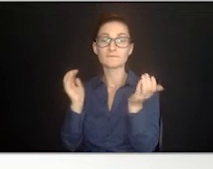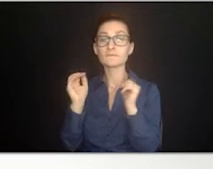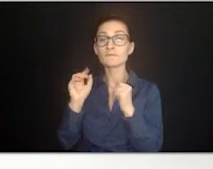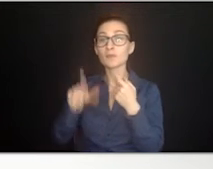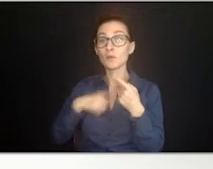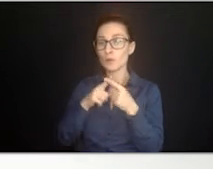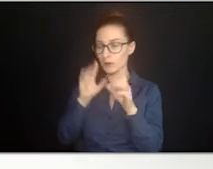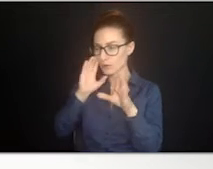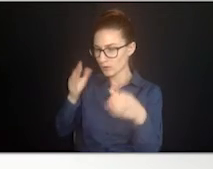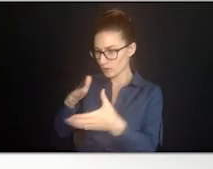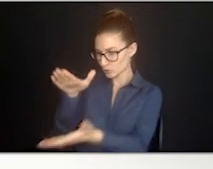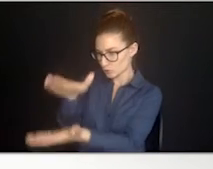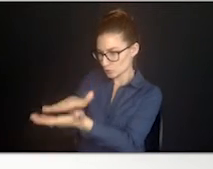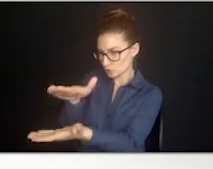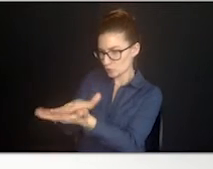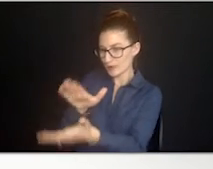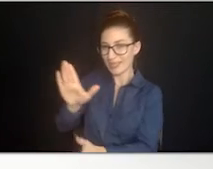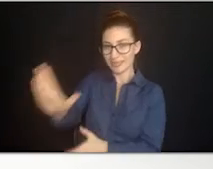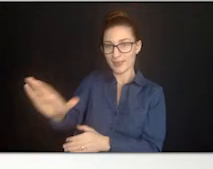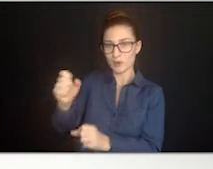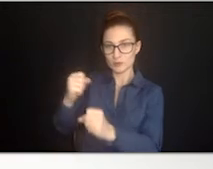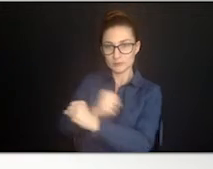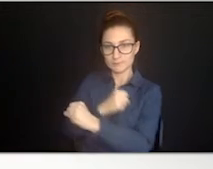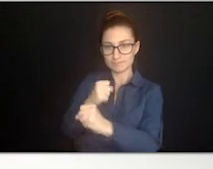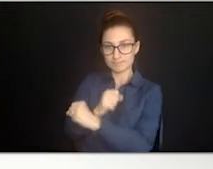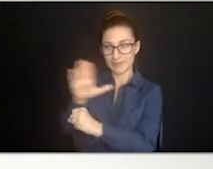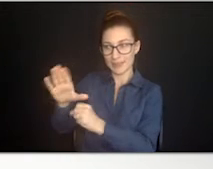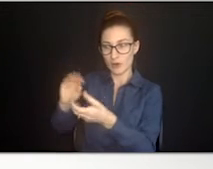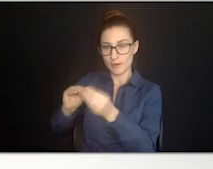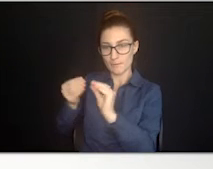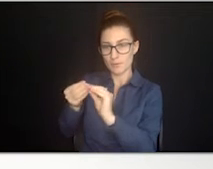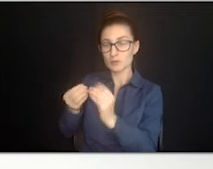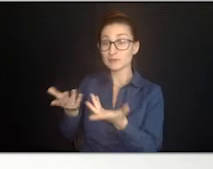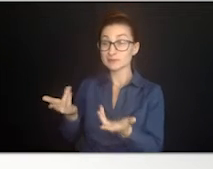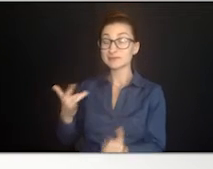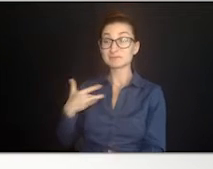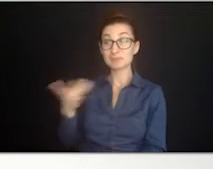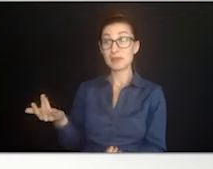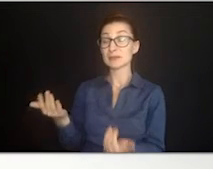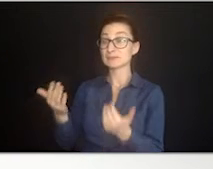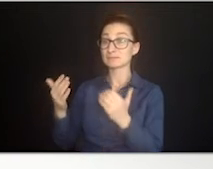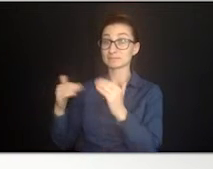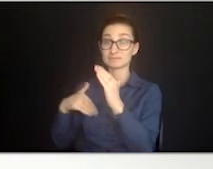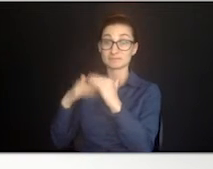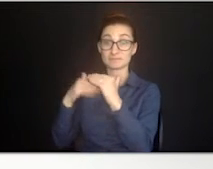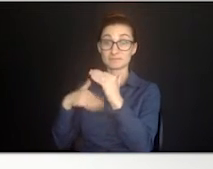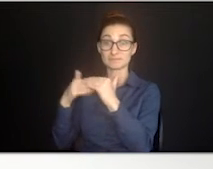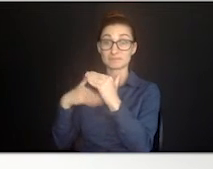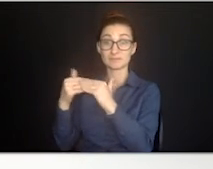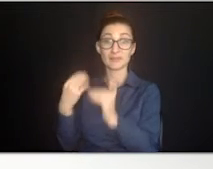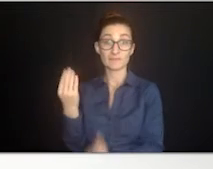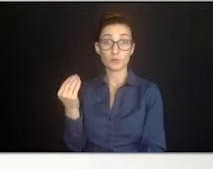down to the school level, though, you're looking at no more than about 14%. That's where you really want to be, is that